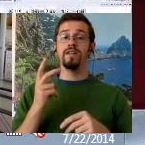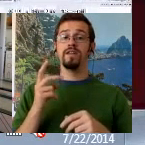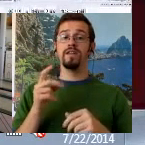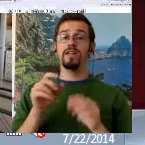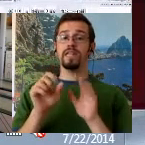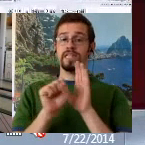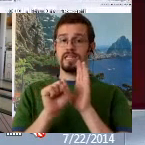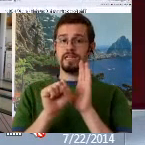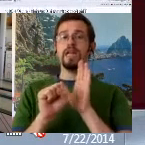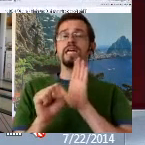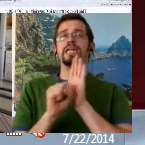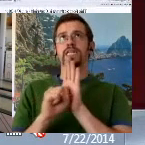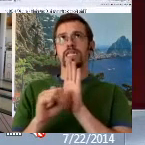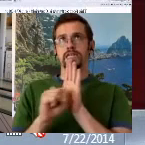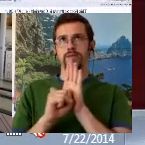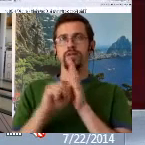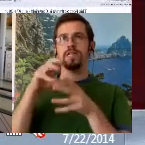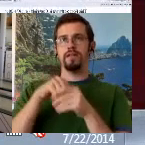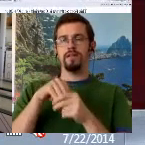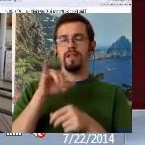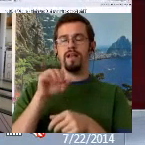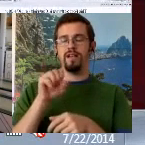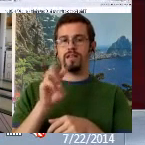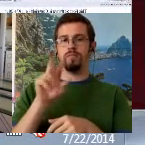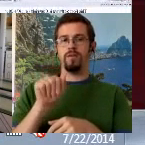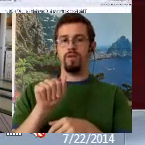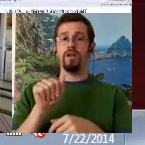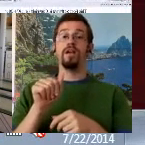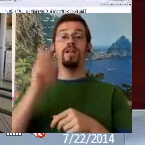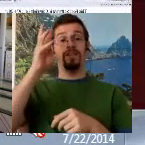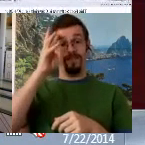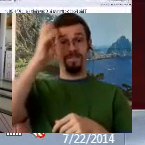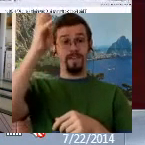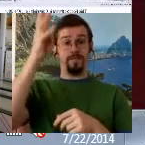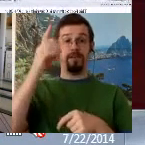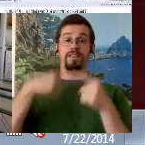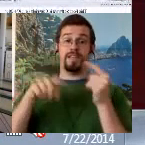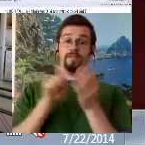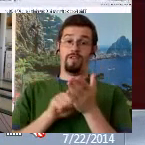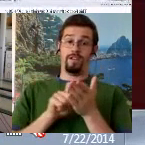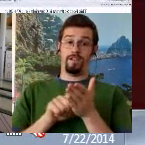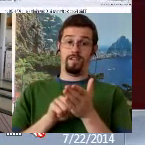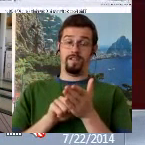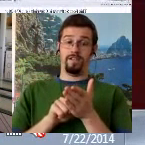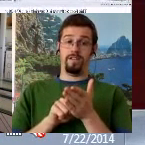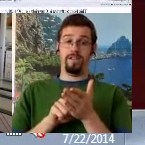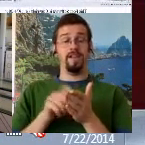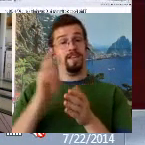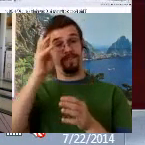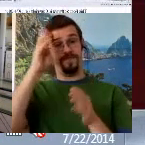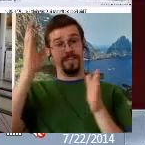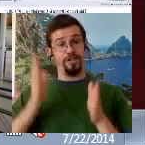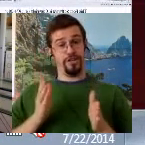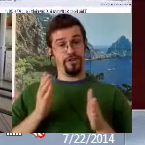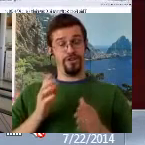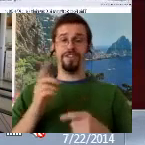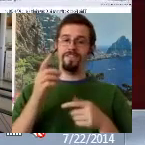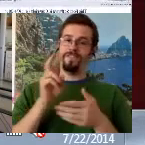symbols in the ISWA were designed by SignWriting inventor Valerie Sutton, and the symbols were transformed by me.